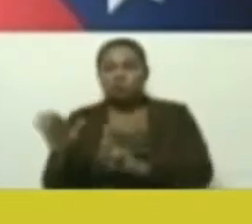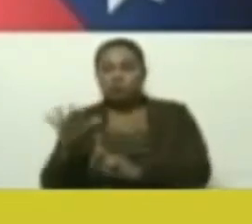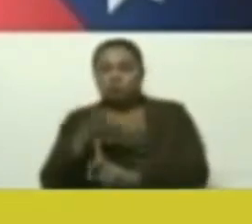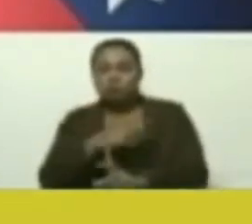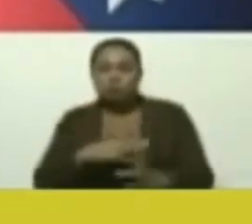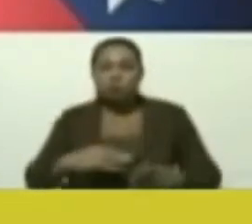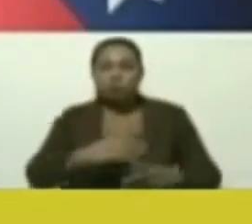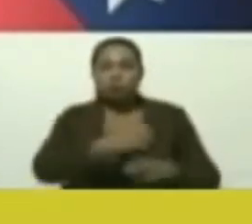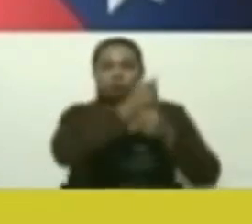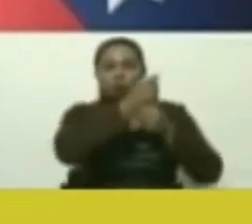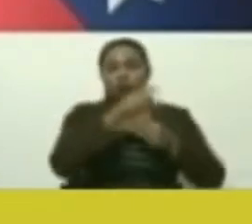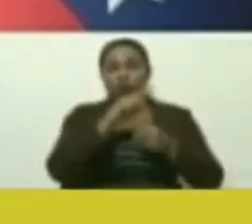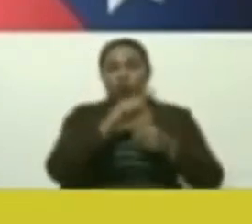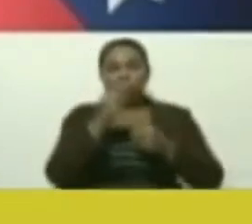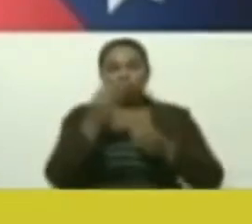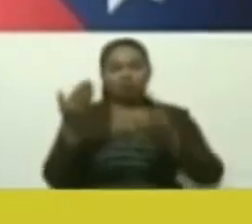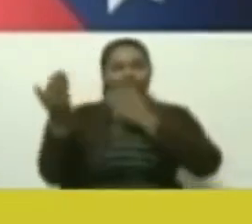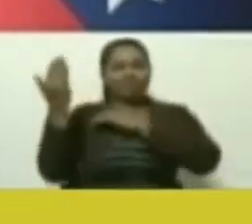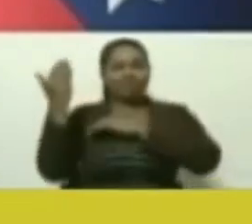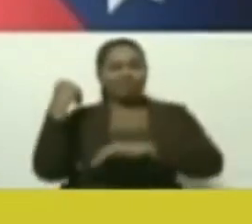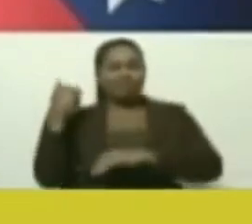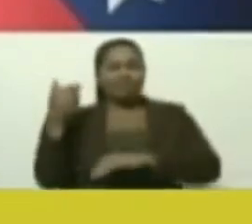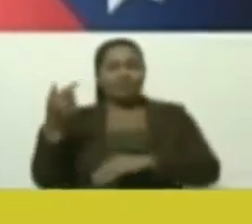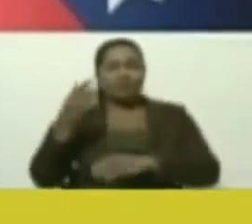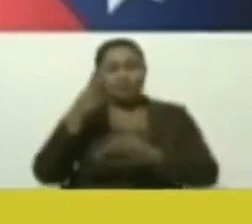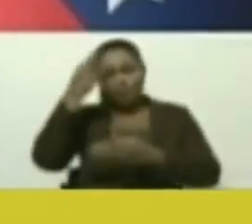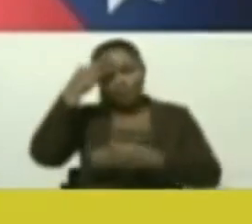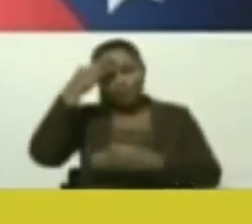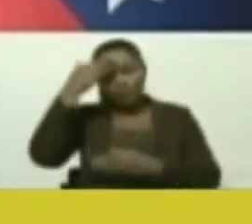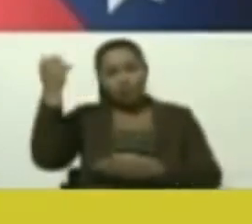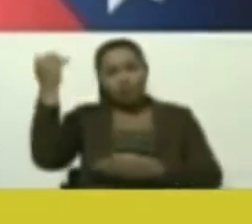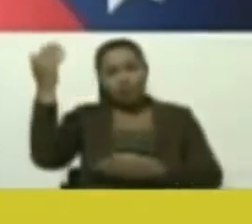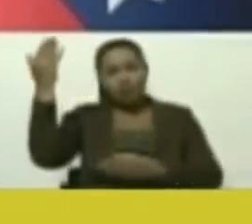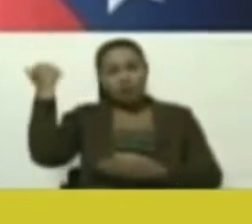There will no hegemonism,